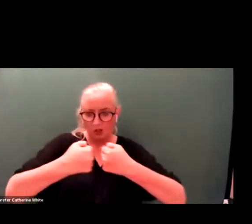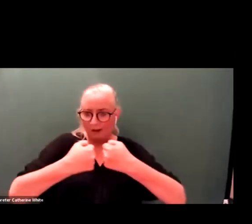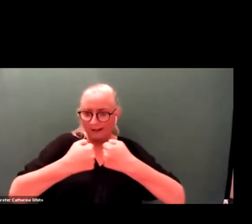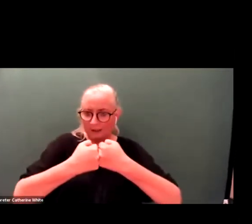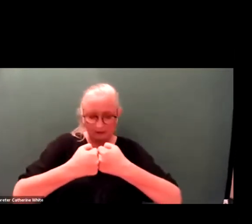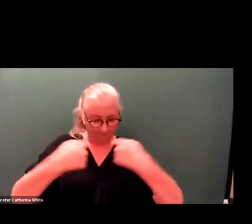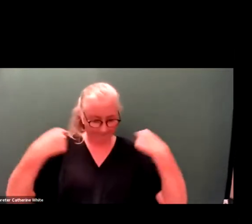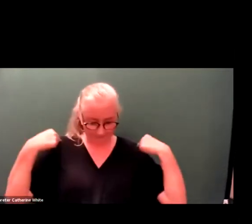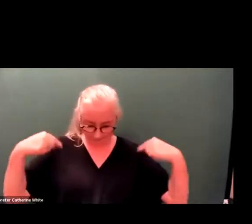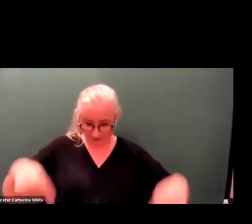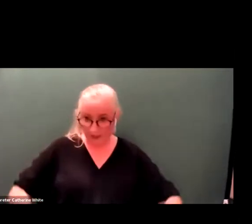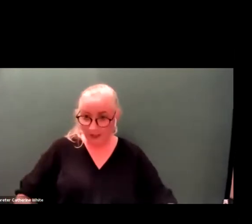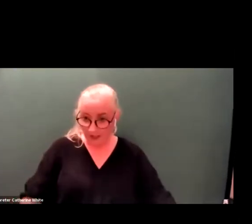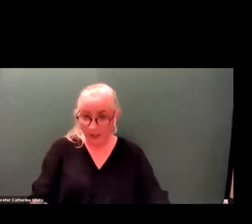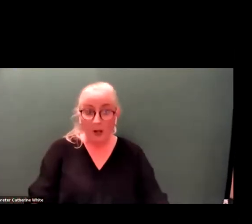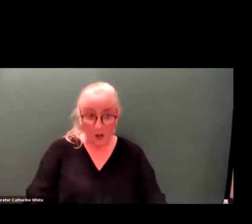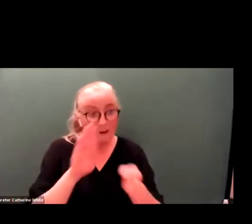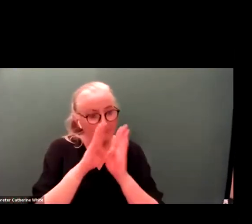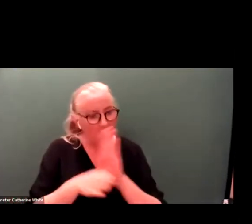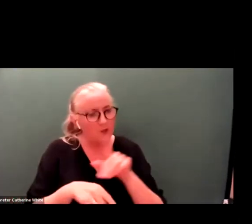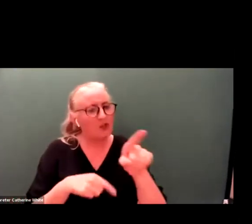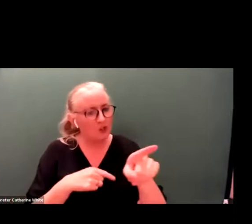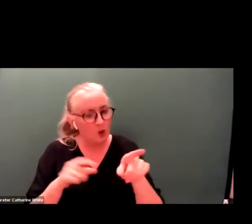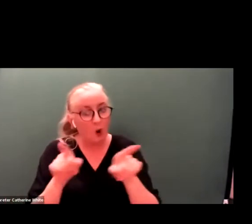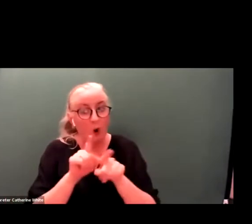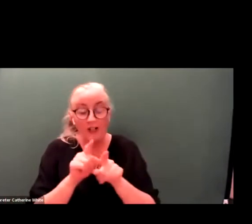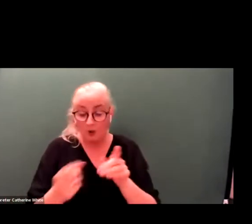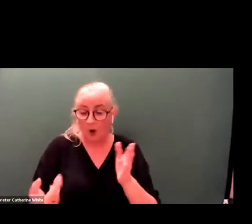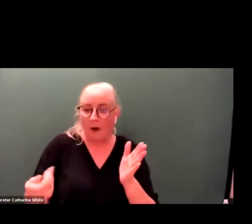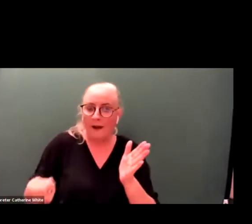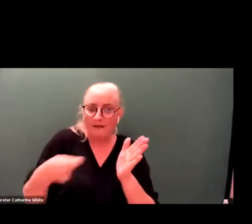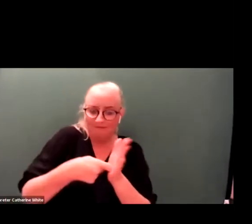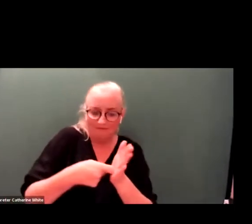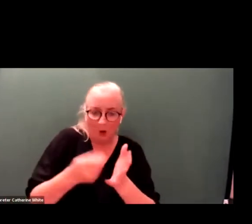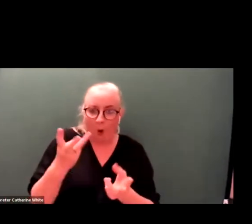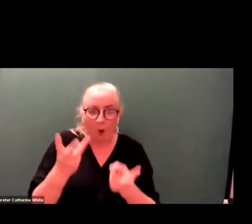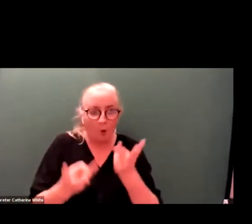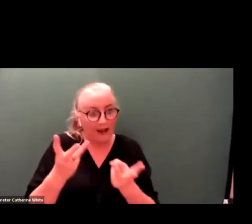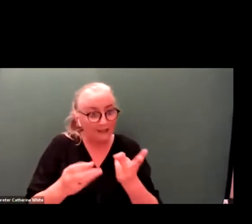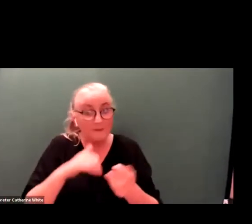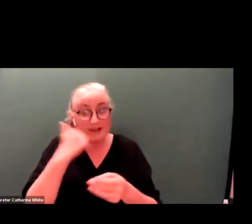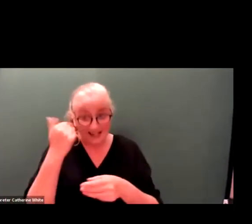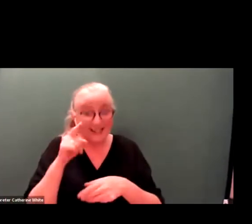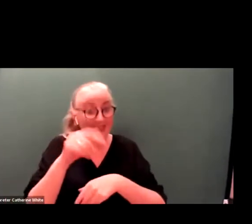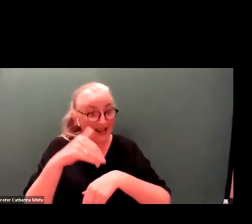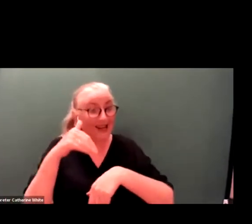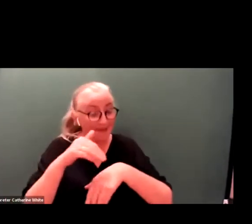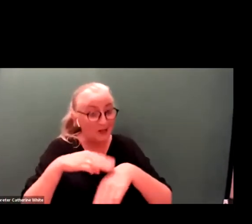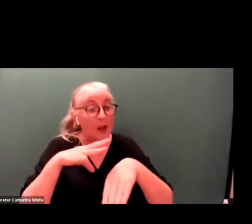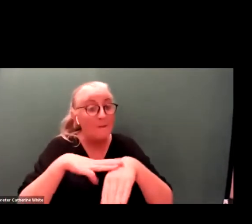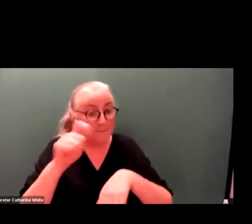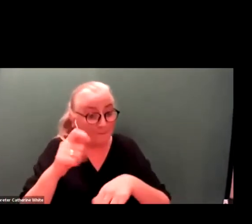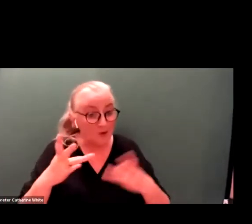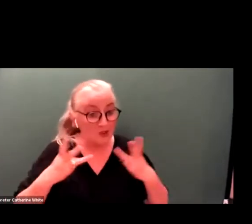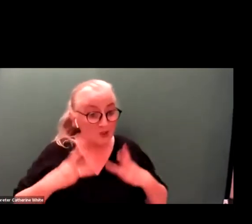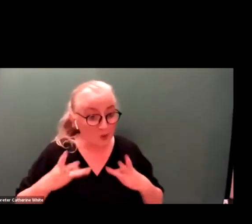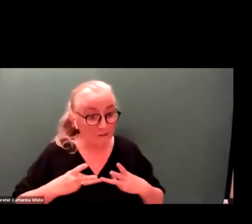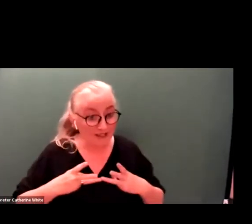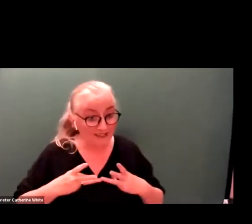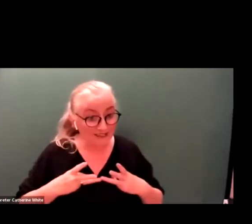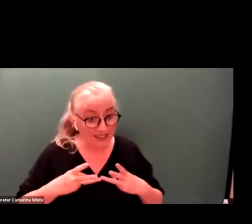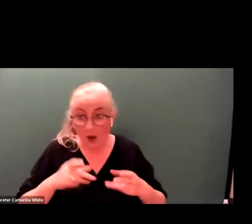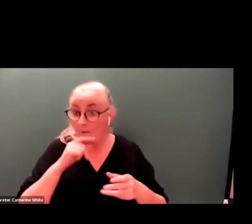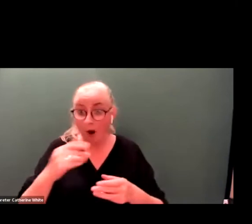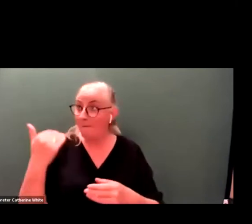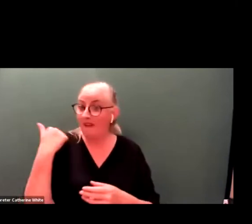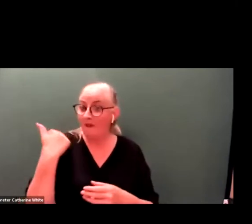place as well. I just want to mention weight gain specifically because it probably affects most of the women I see, and even affects women for whom weight has never